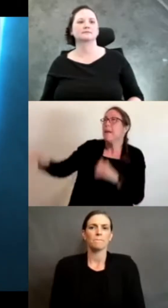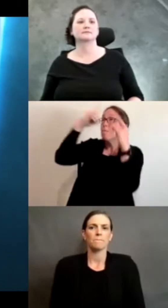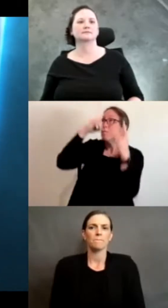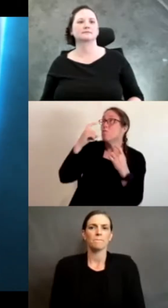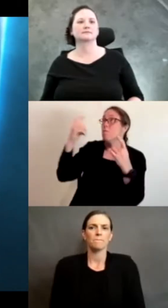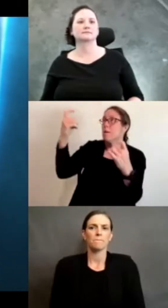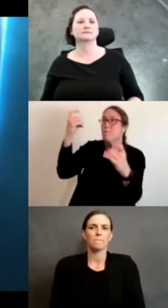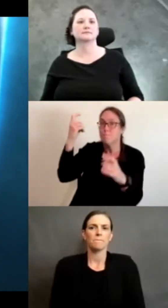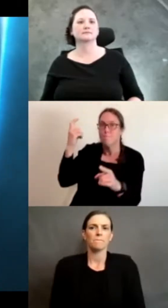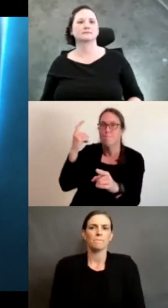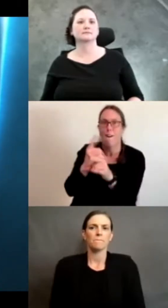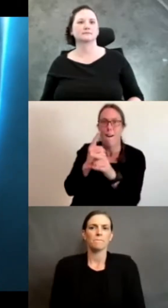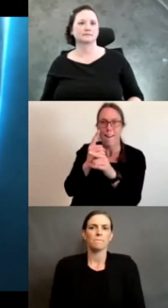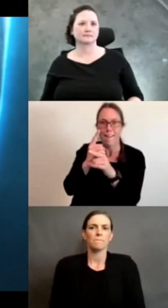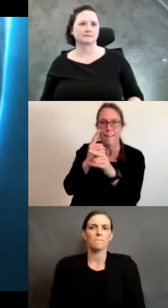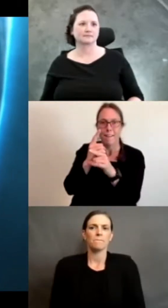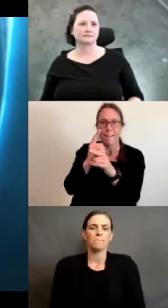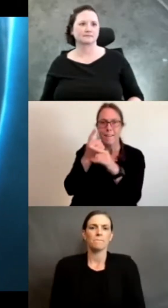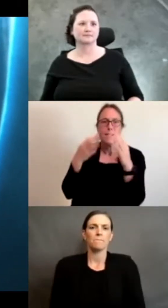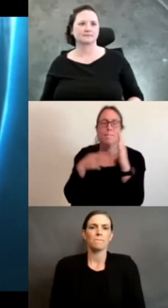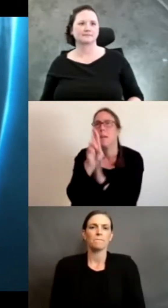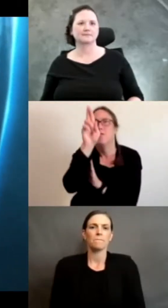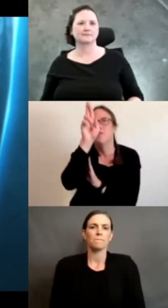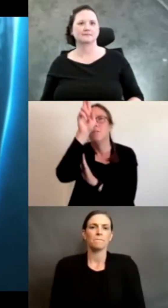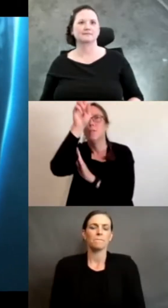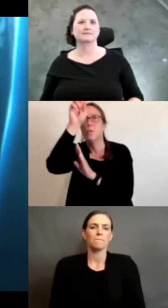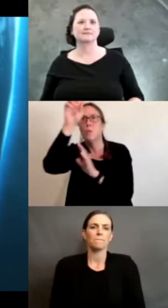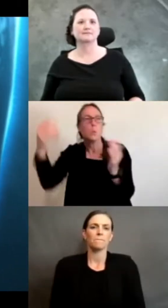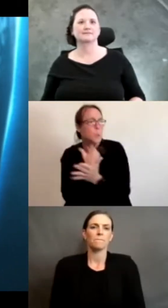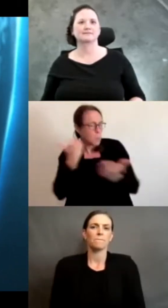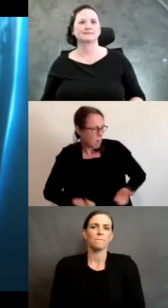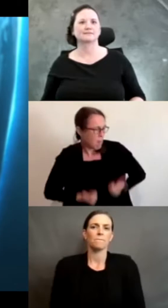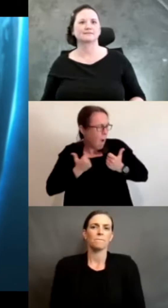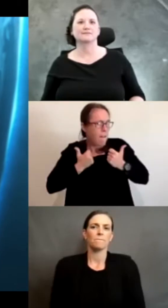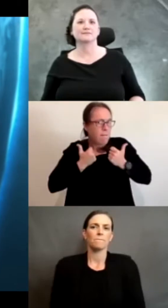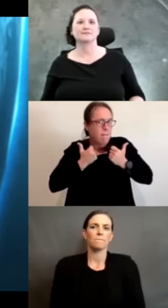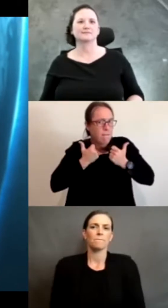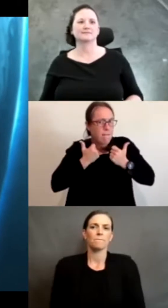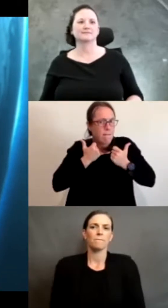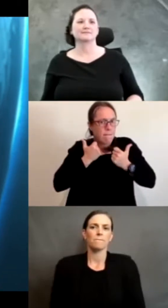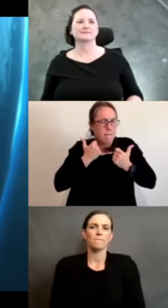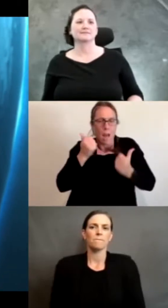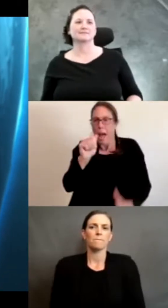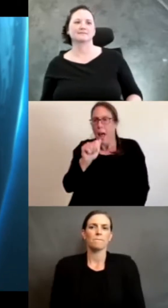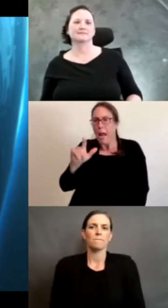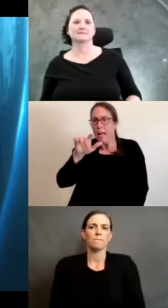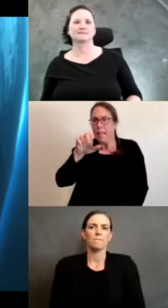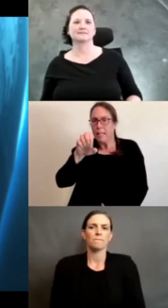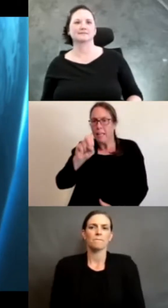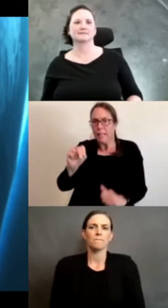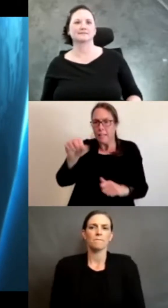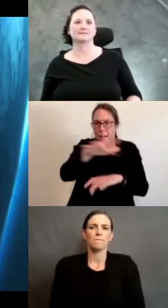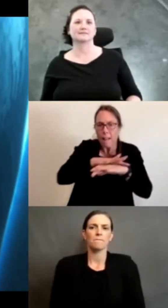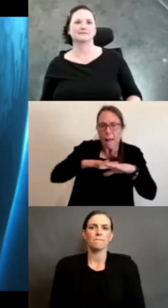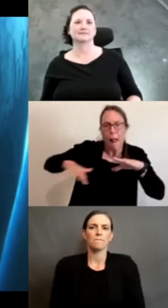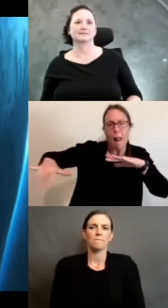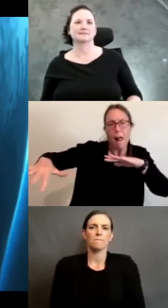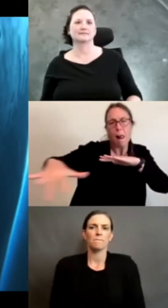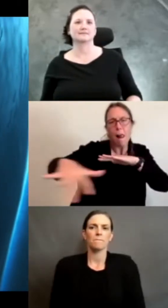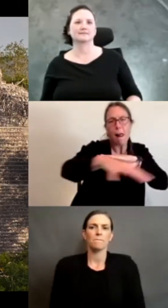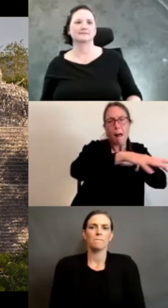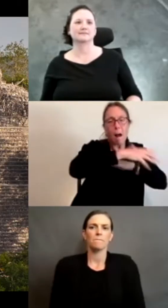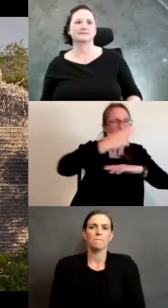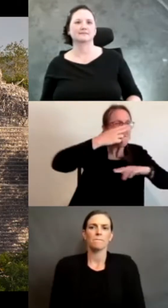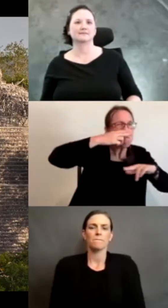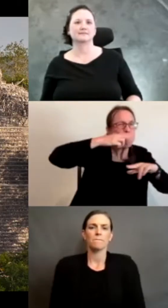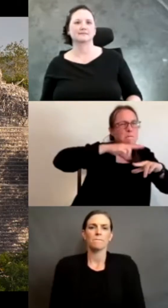be? Spaceships, new life forms, alien landscapes, adventure.